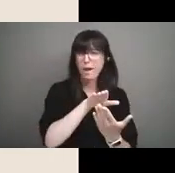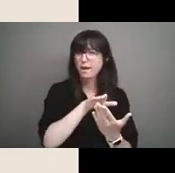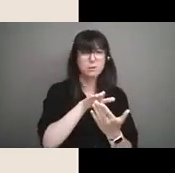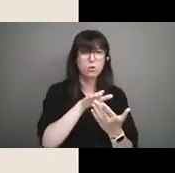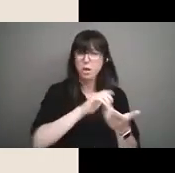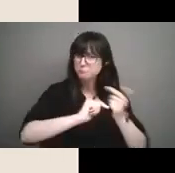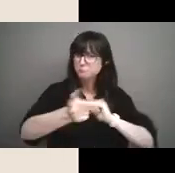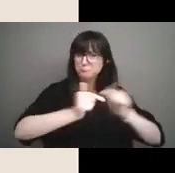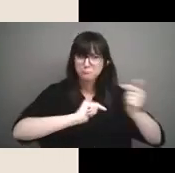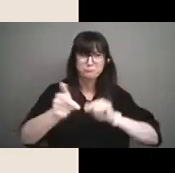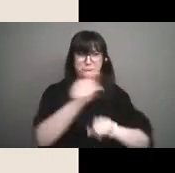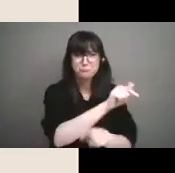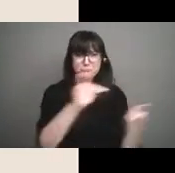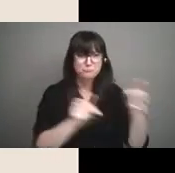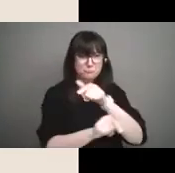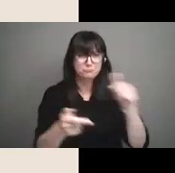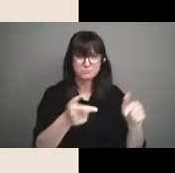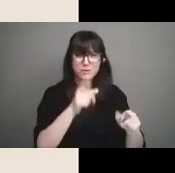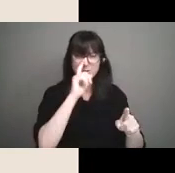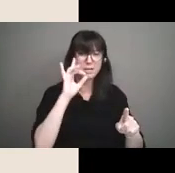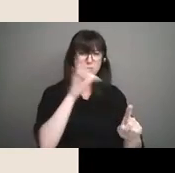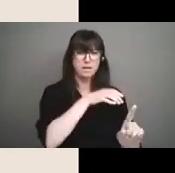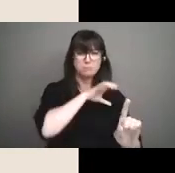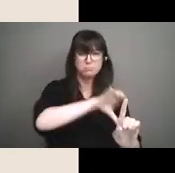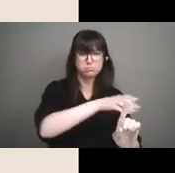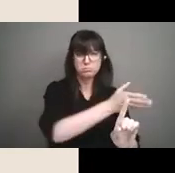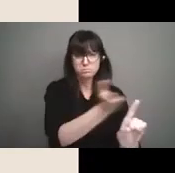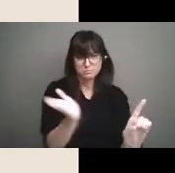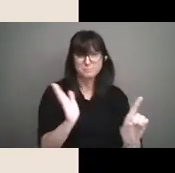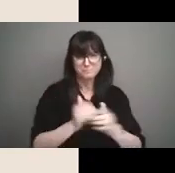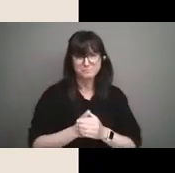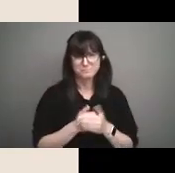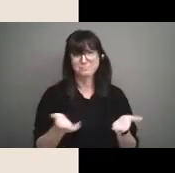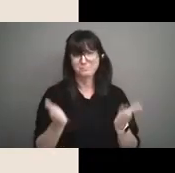and this is definitely an empowerment model. Next slide.